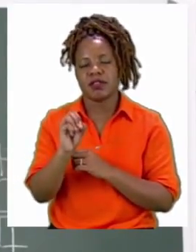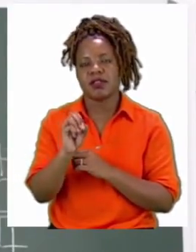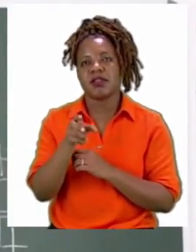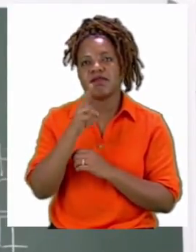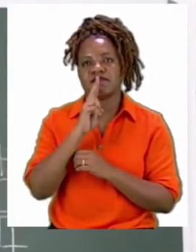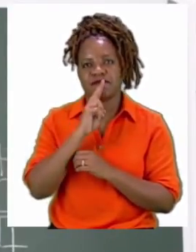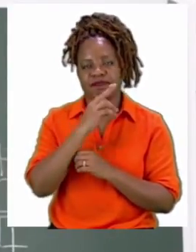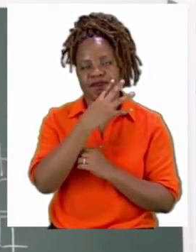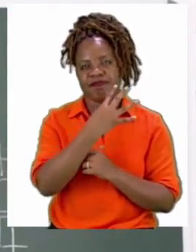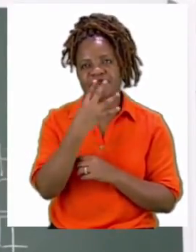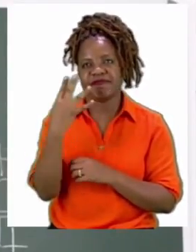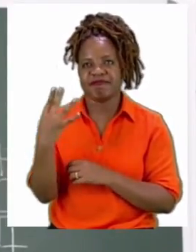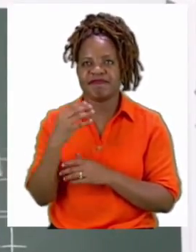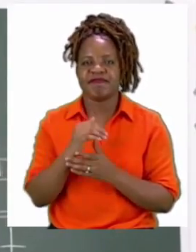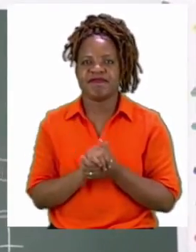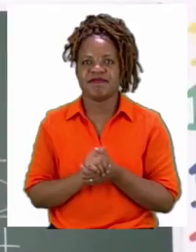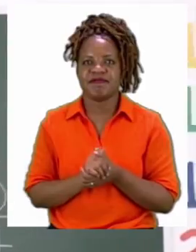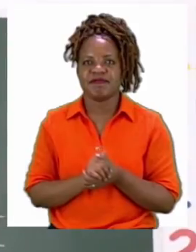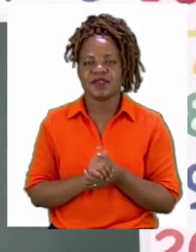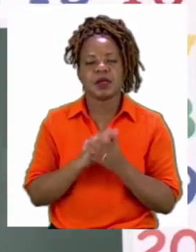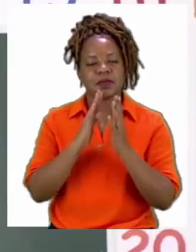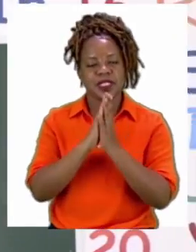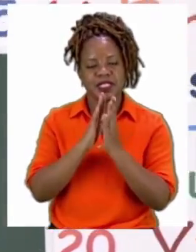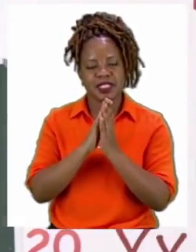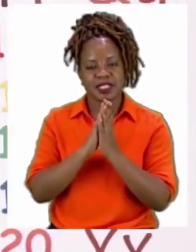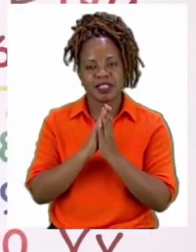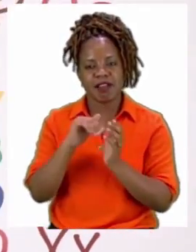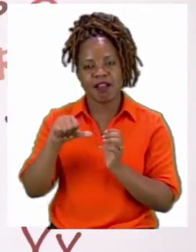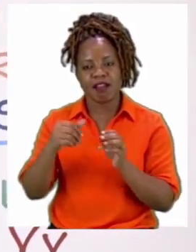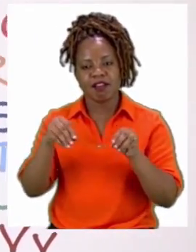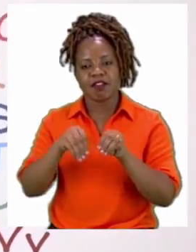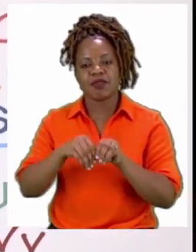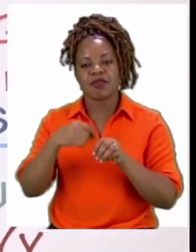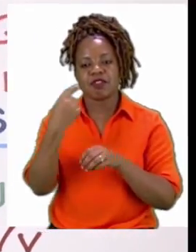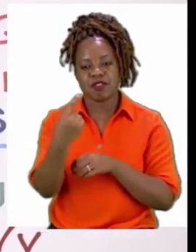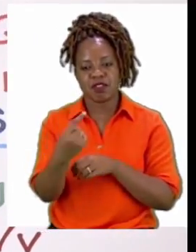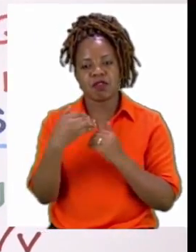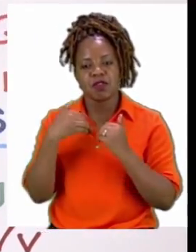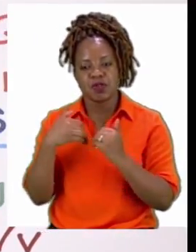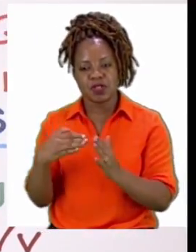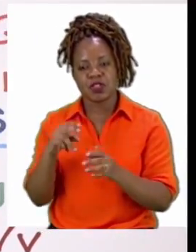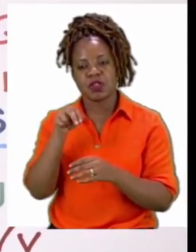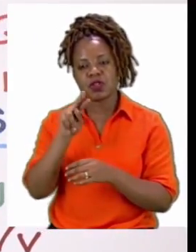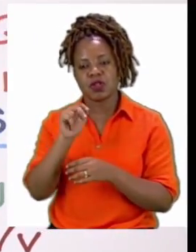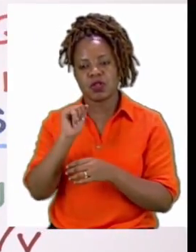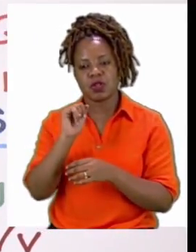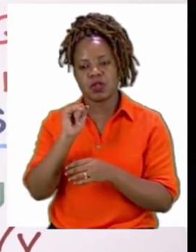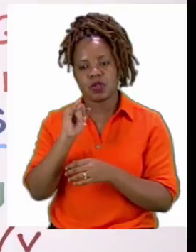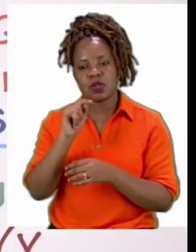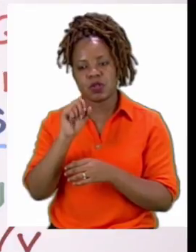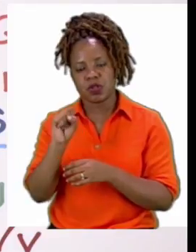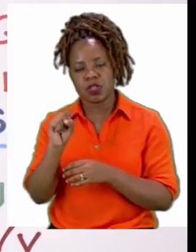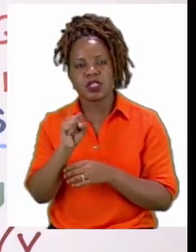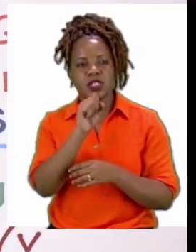by yourselves. Remember to start with the units, end with the tens, and to put everything in